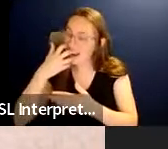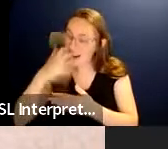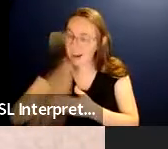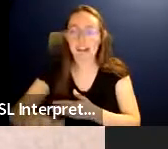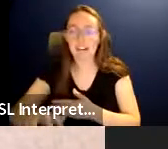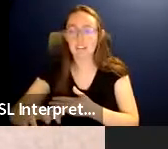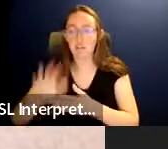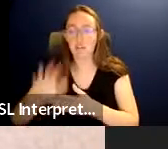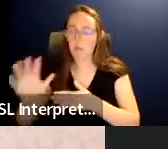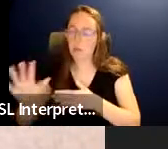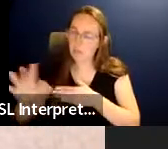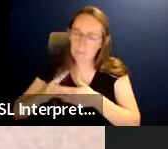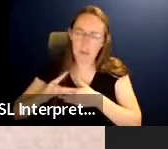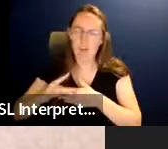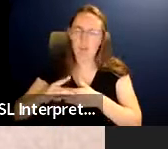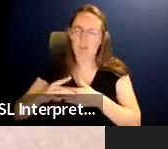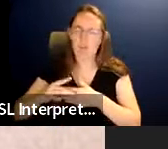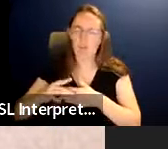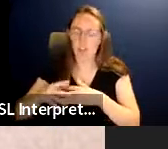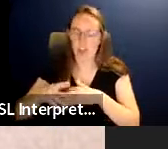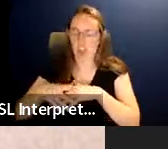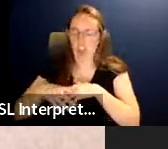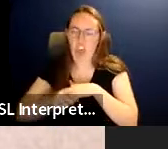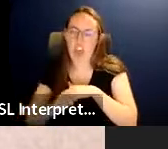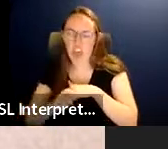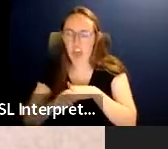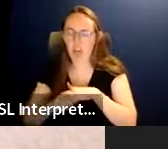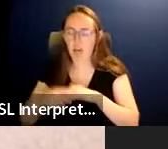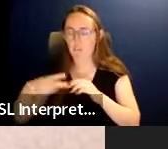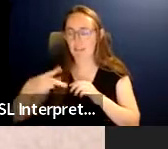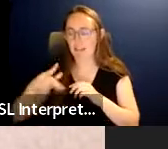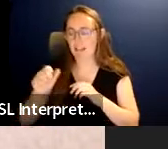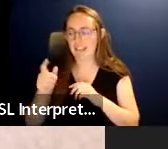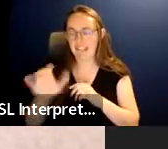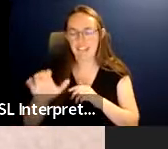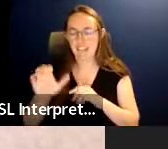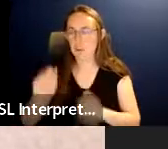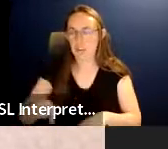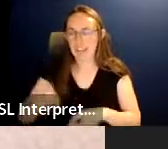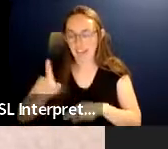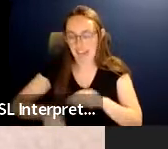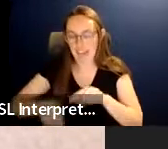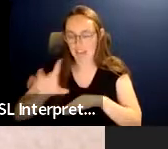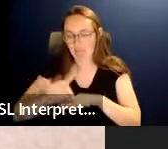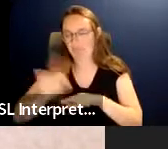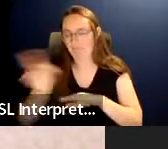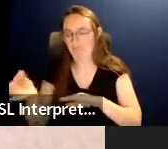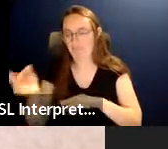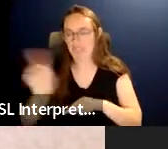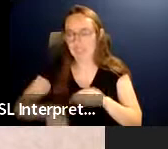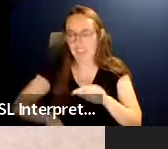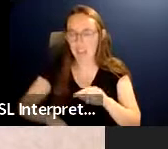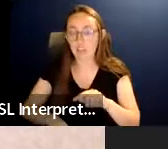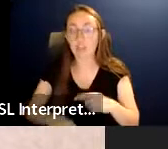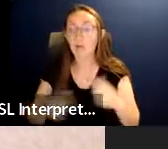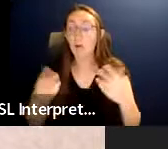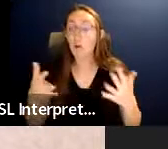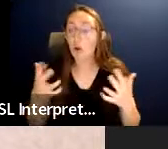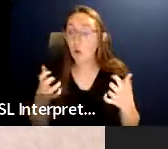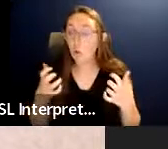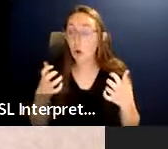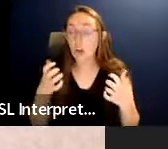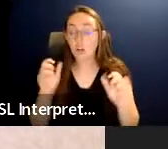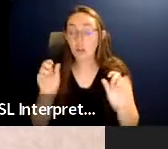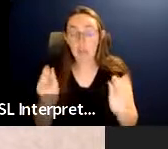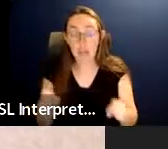the plastic. So there's no way I can remove it. If I want to create something removable, I'll use chapstick or I'll